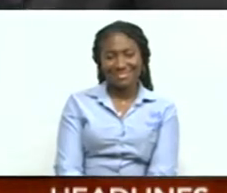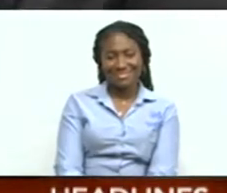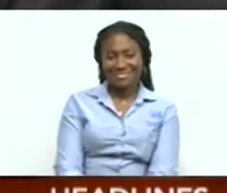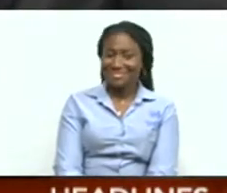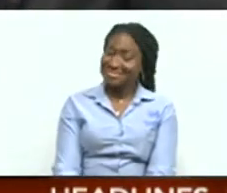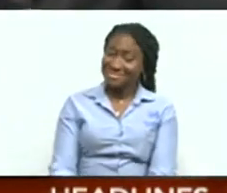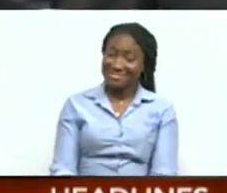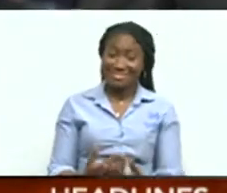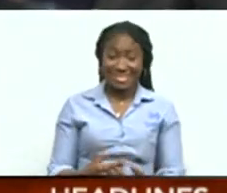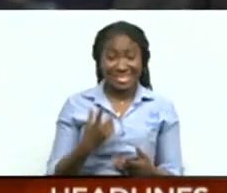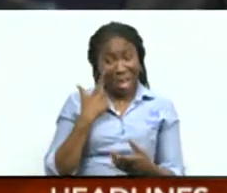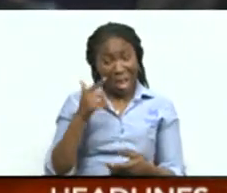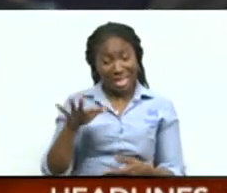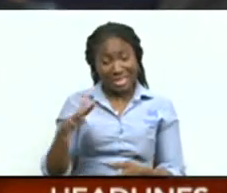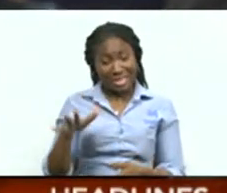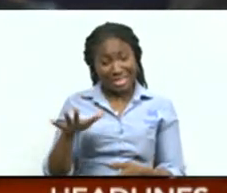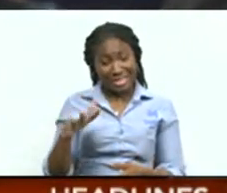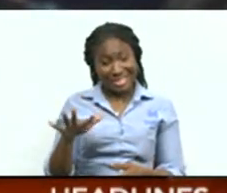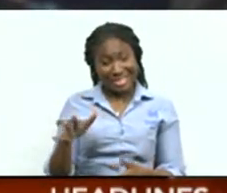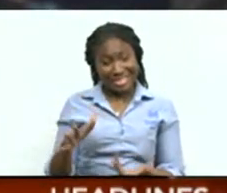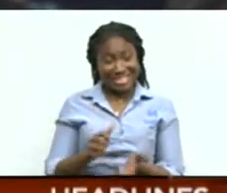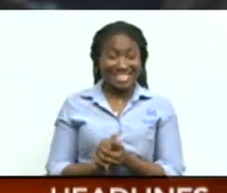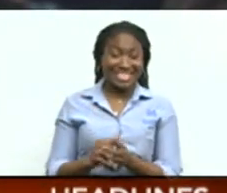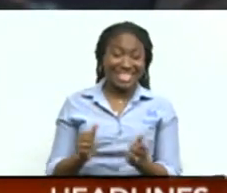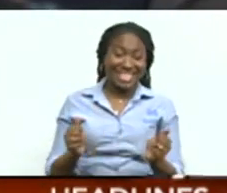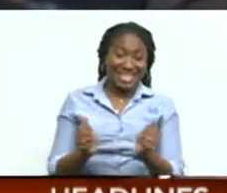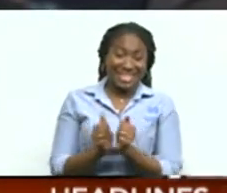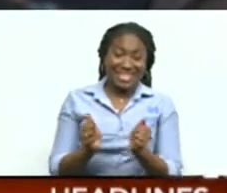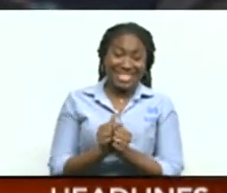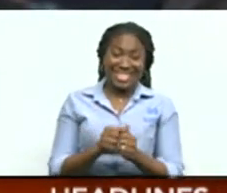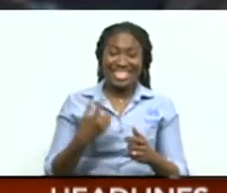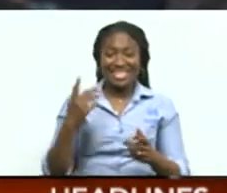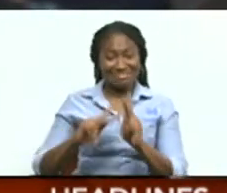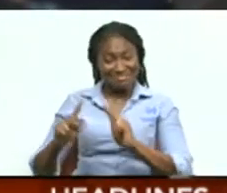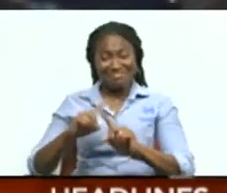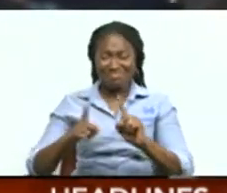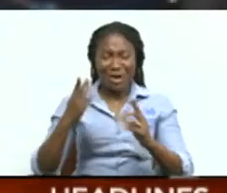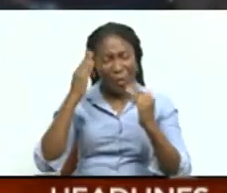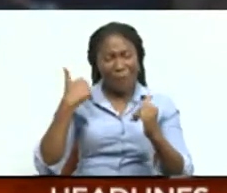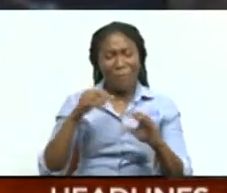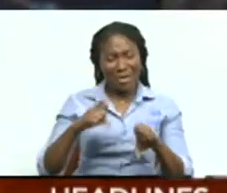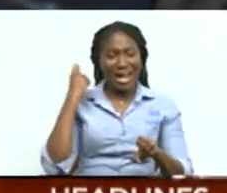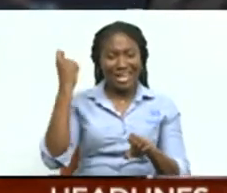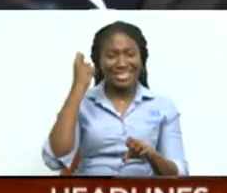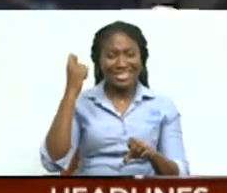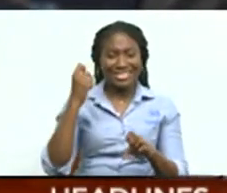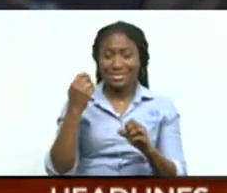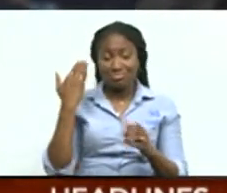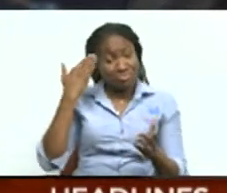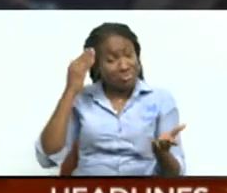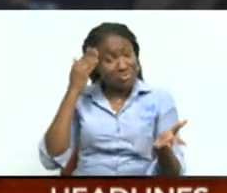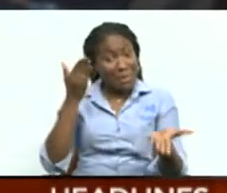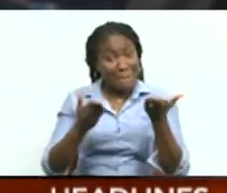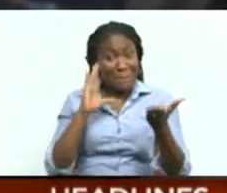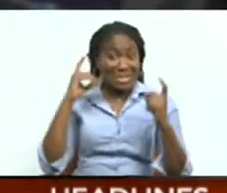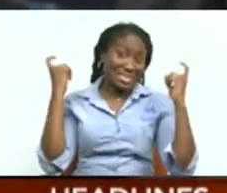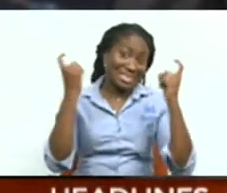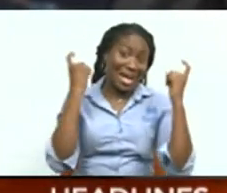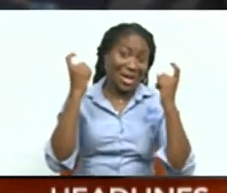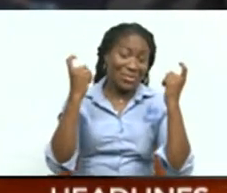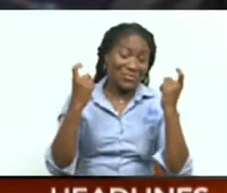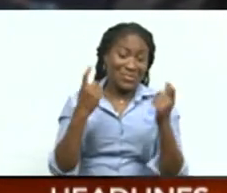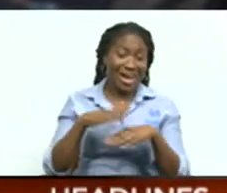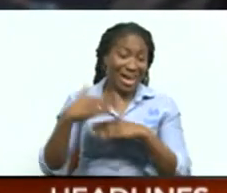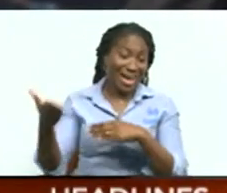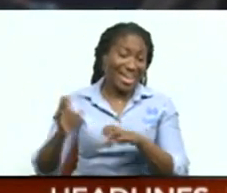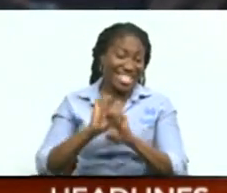Things looking a little bit shaky with the man in the street, but hopefully we can pull that off. And who knows, maybe a celebration to come in that